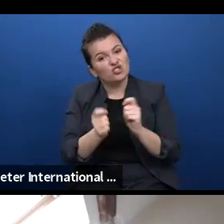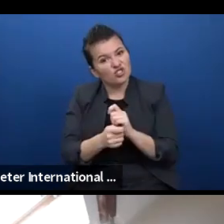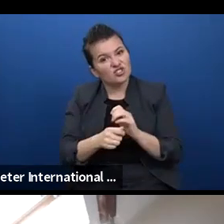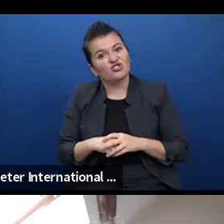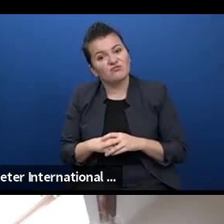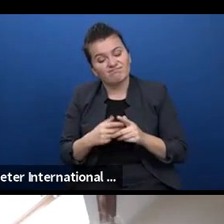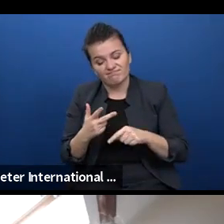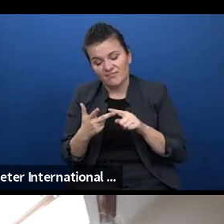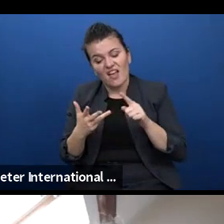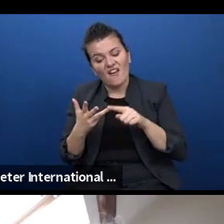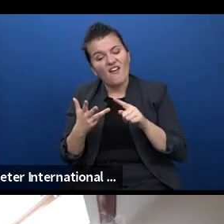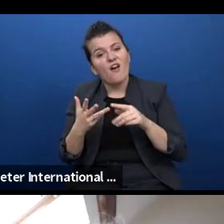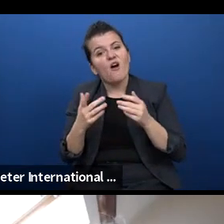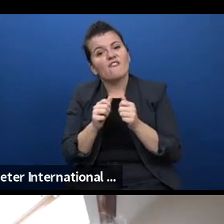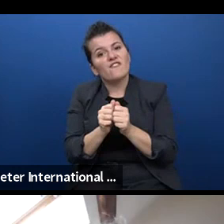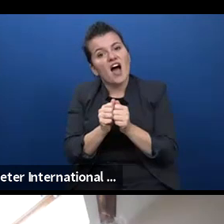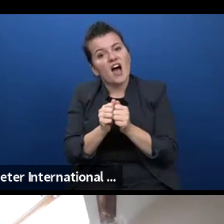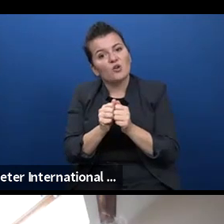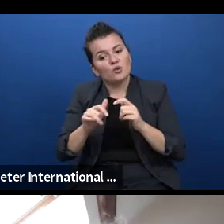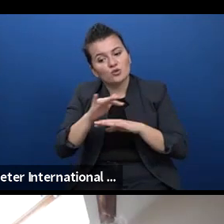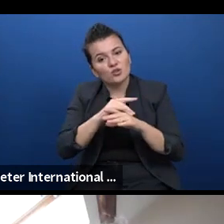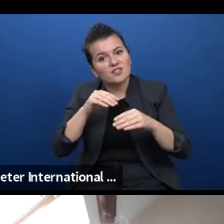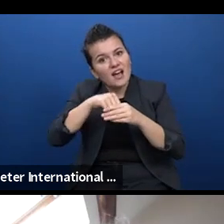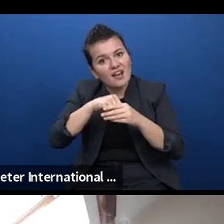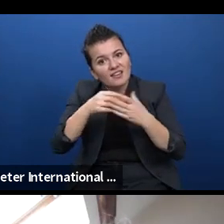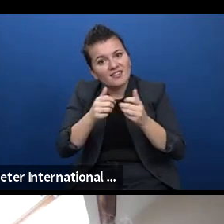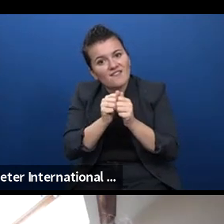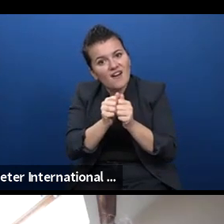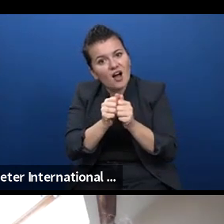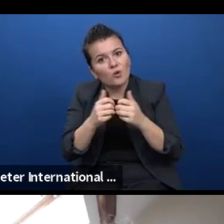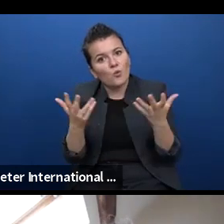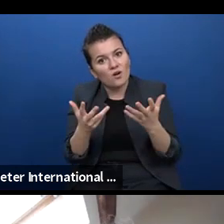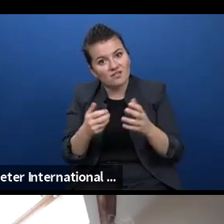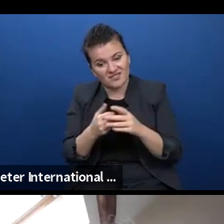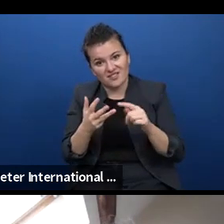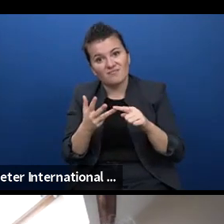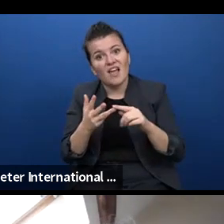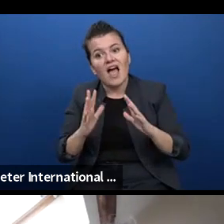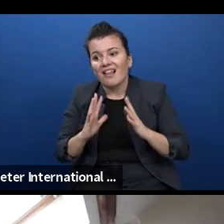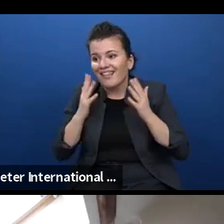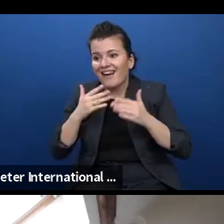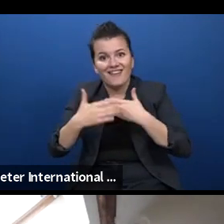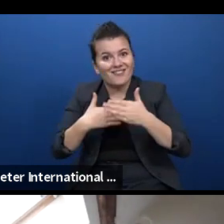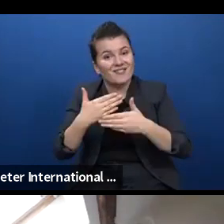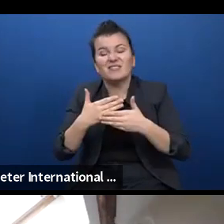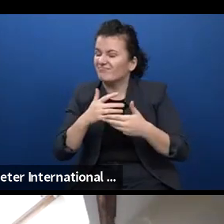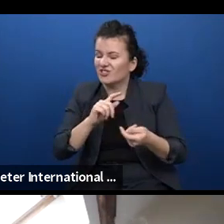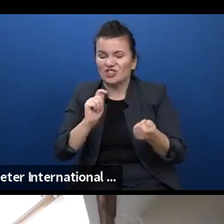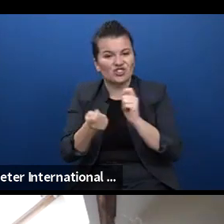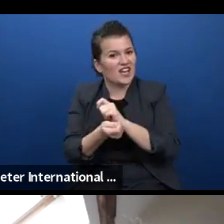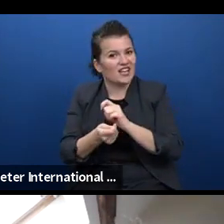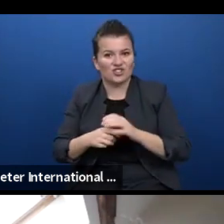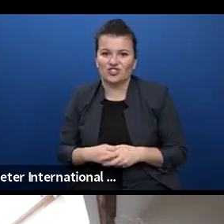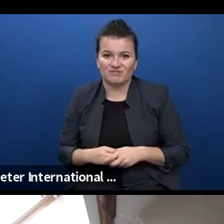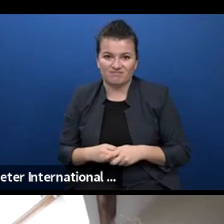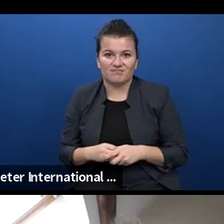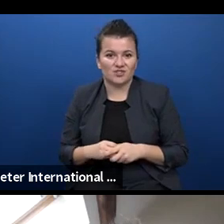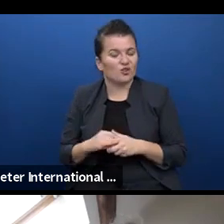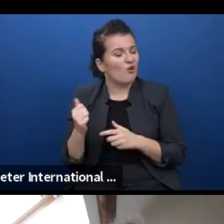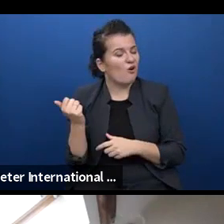and our way of life. And the only force that can deliver on this is not